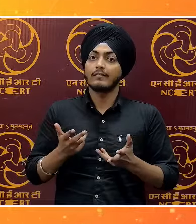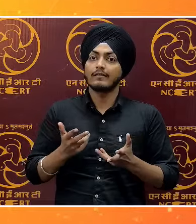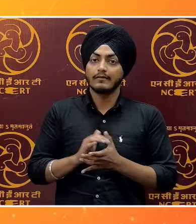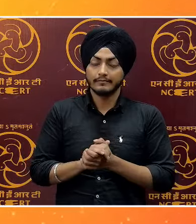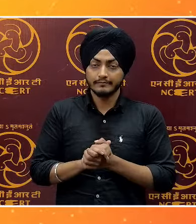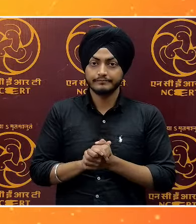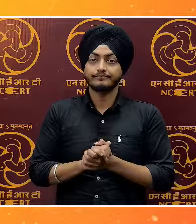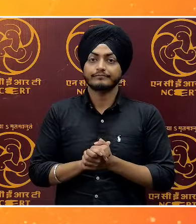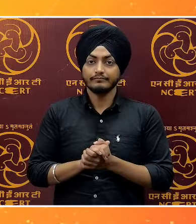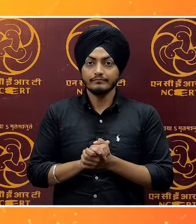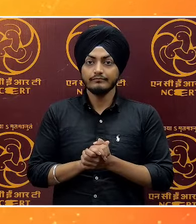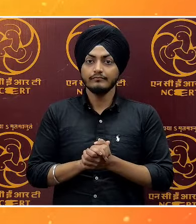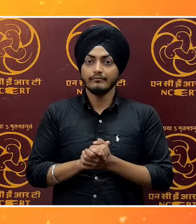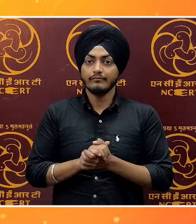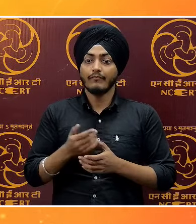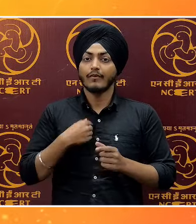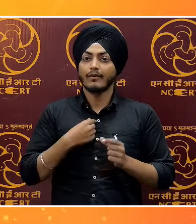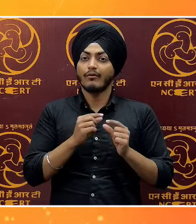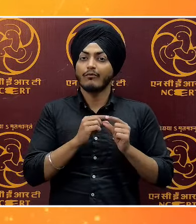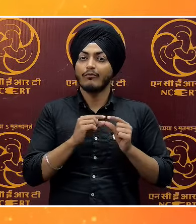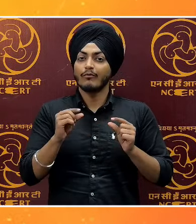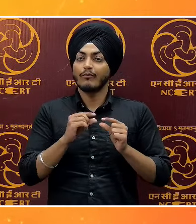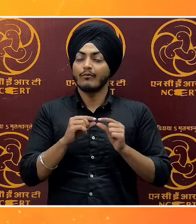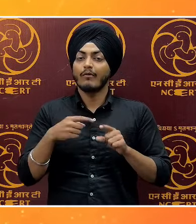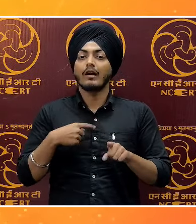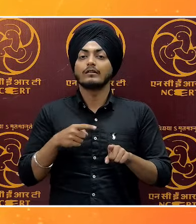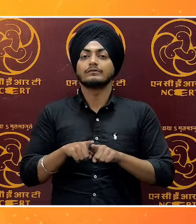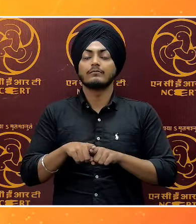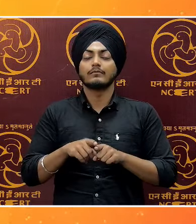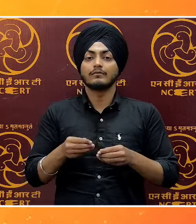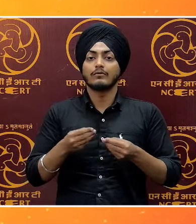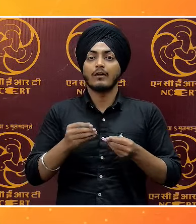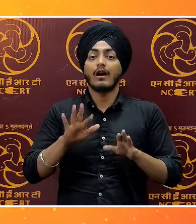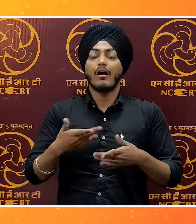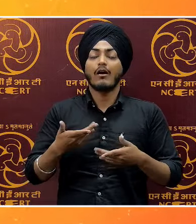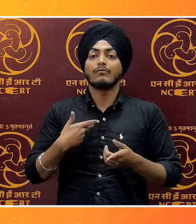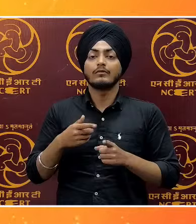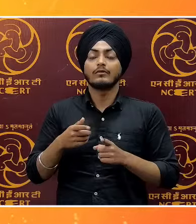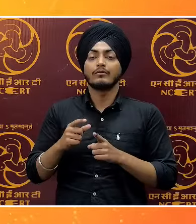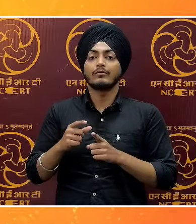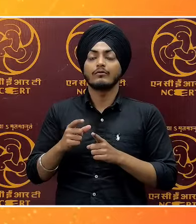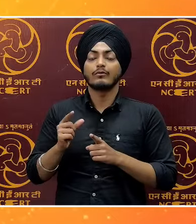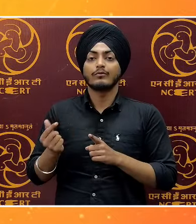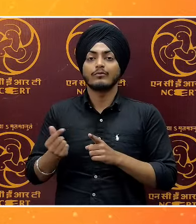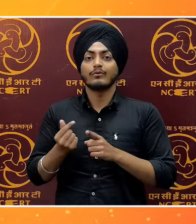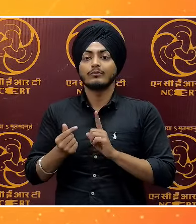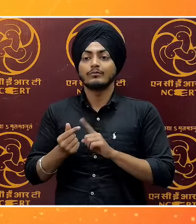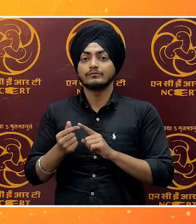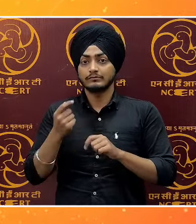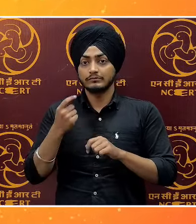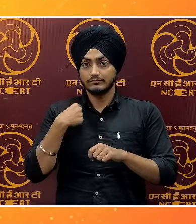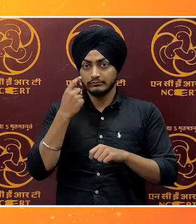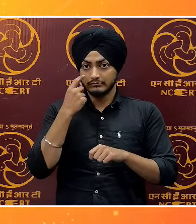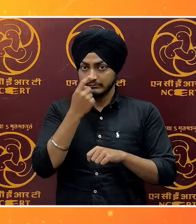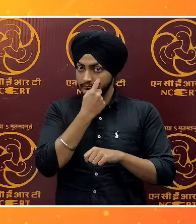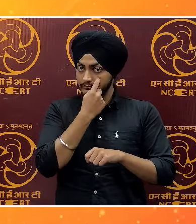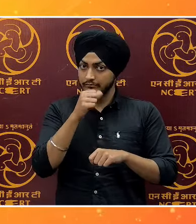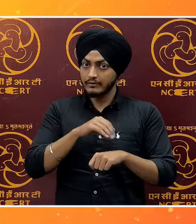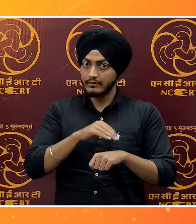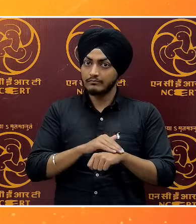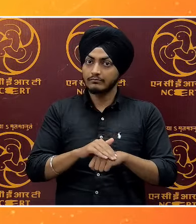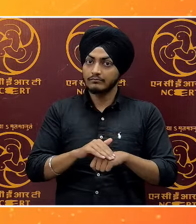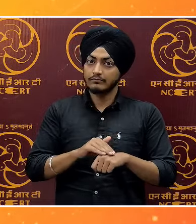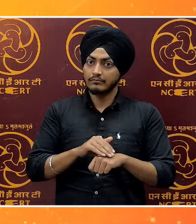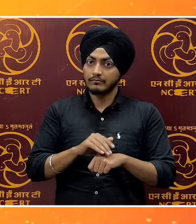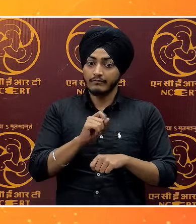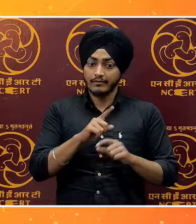few lines. Just to give an example that how can we use Braille script for our learners. So, one line